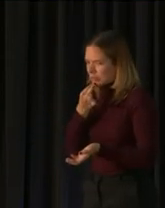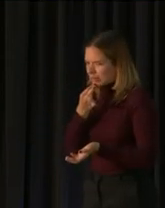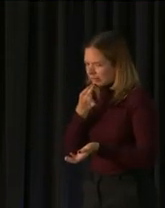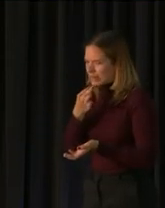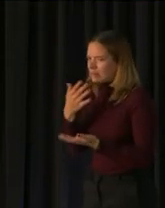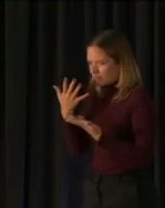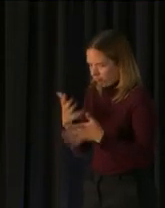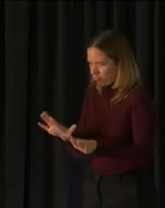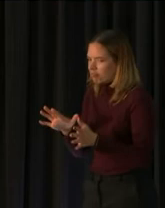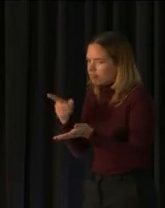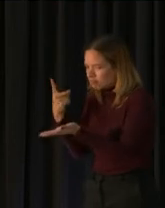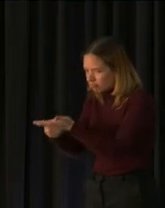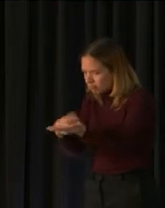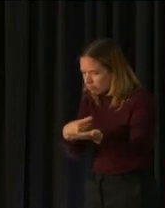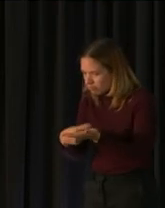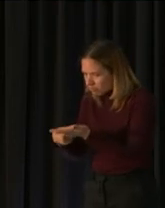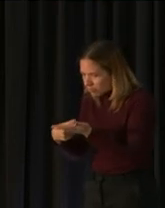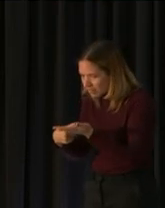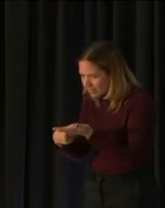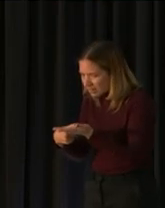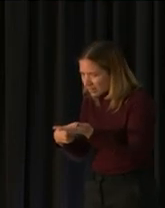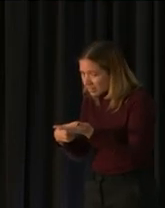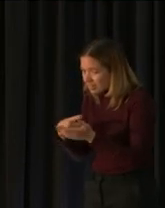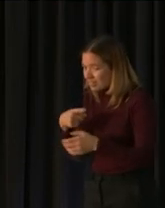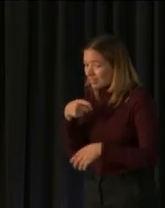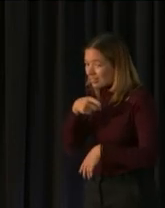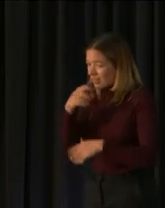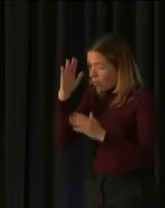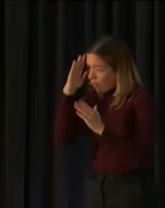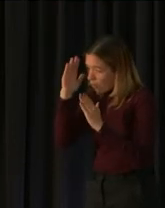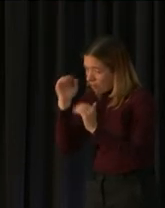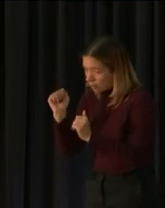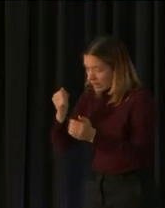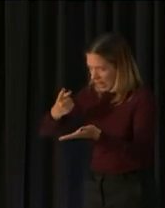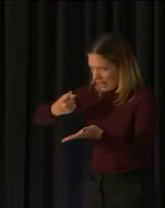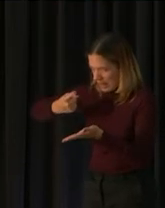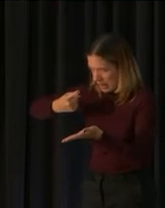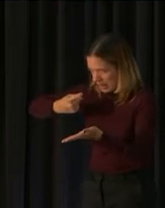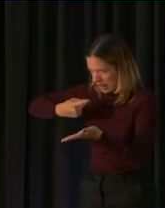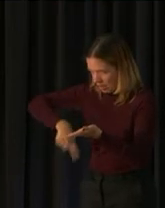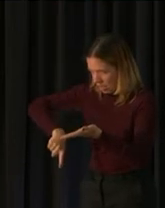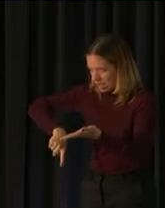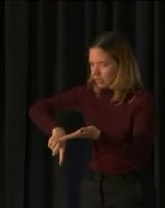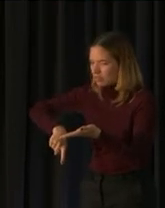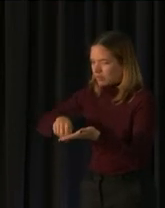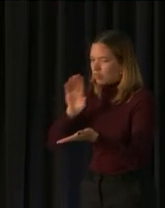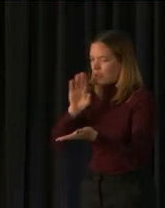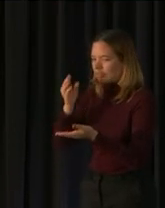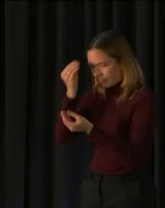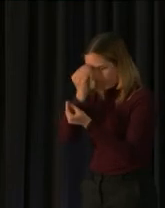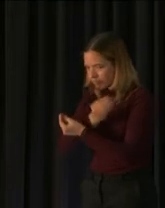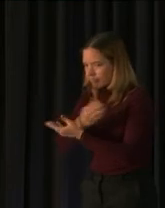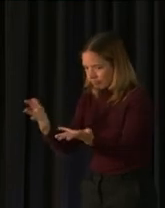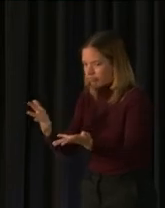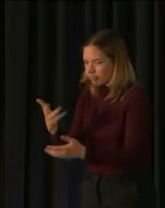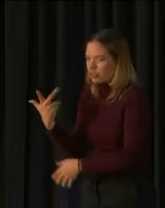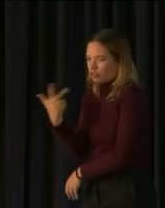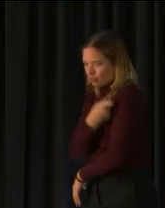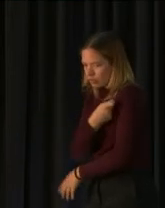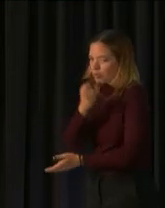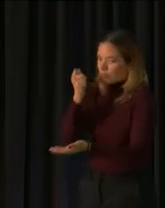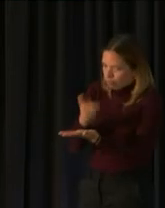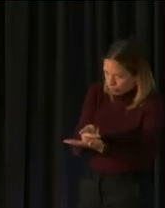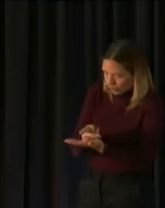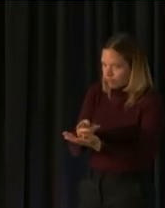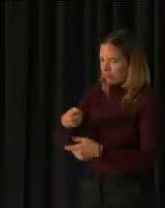in determining when and whether or not the vaccine will be approved. DC Health and the city leaders